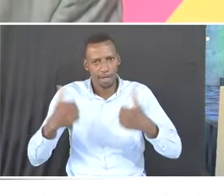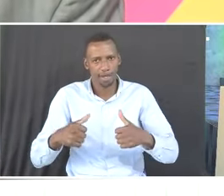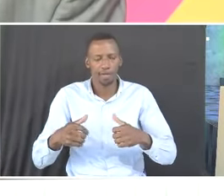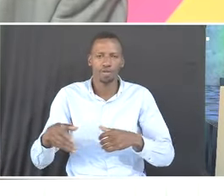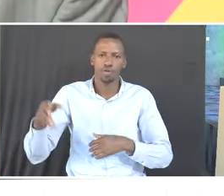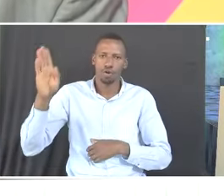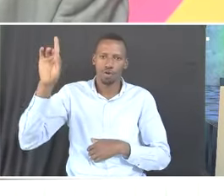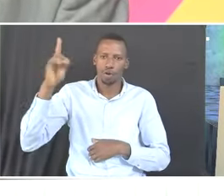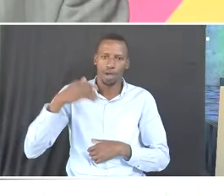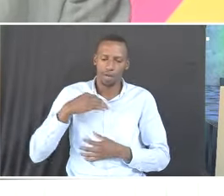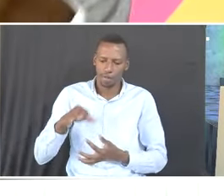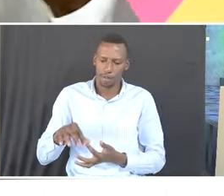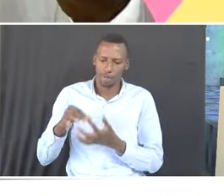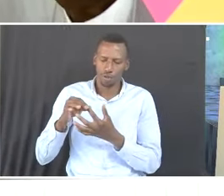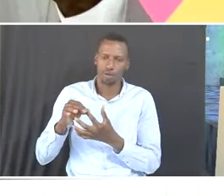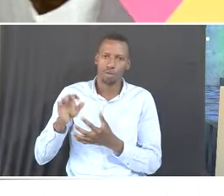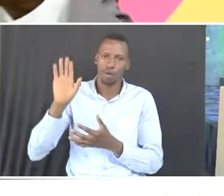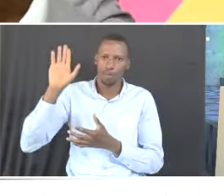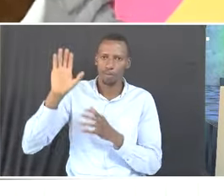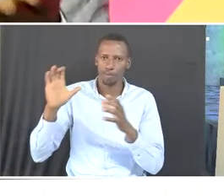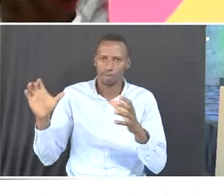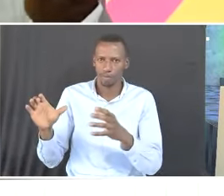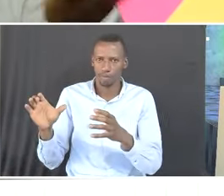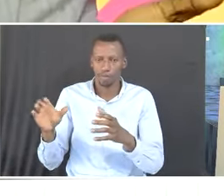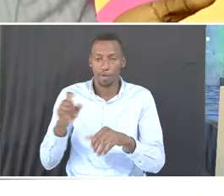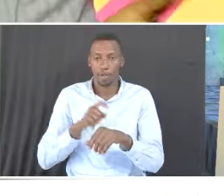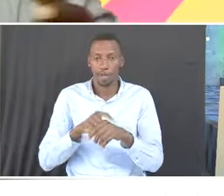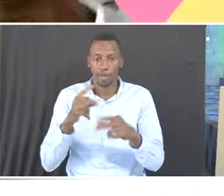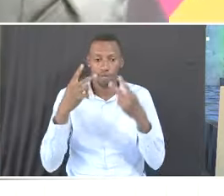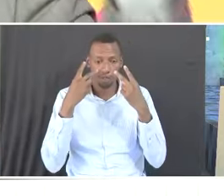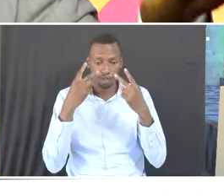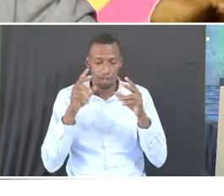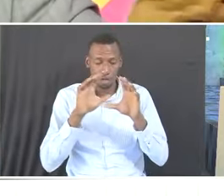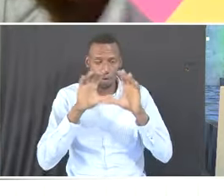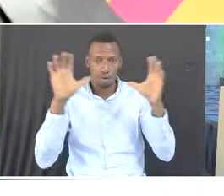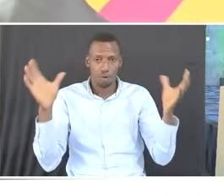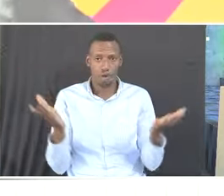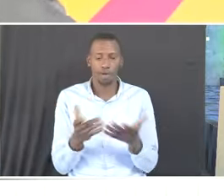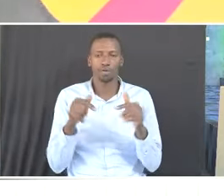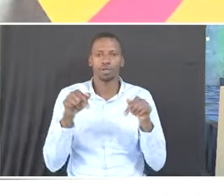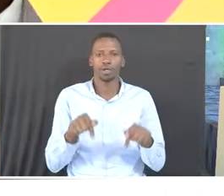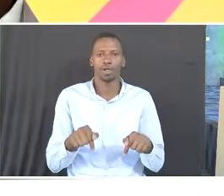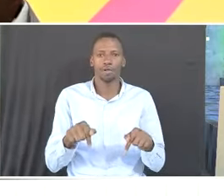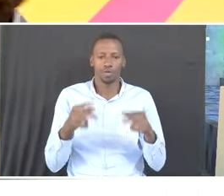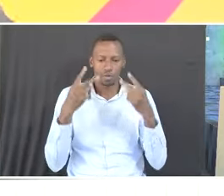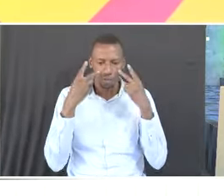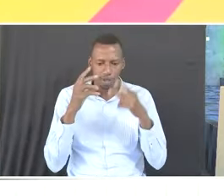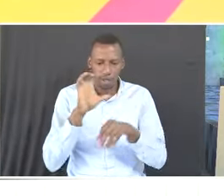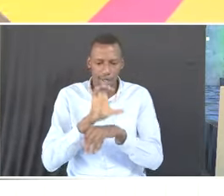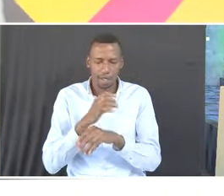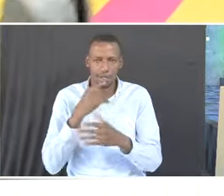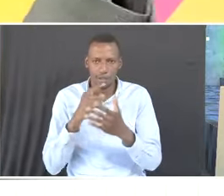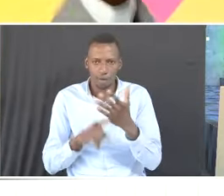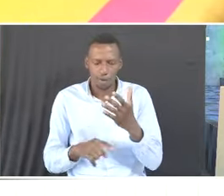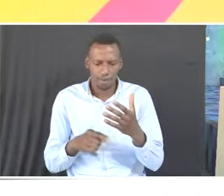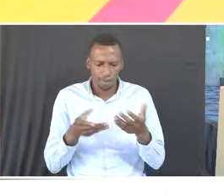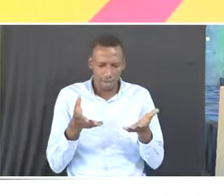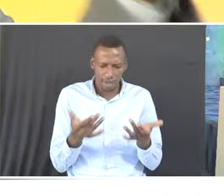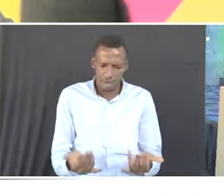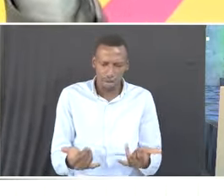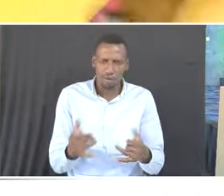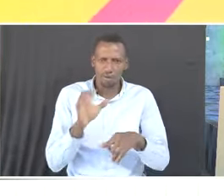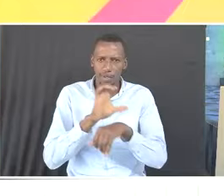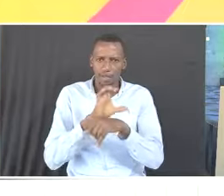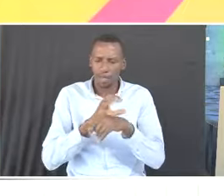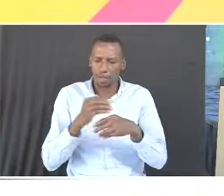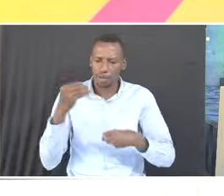remnant. So, even if you look at the world today, even if you look at the church and say, the church has become corrupt, that